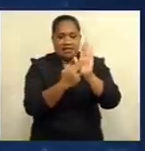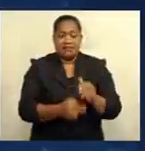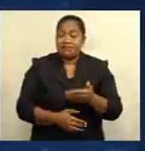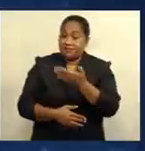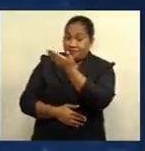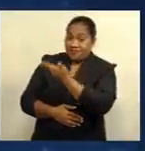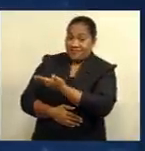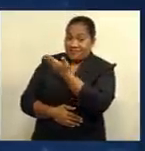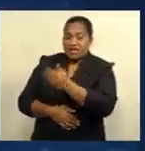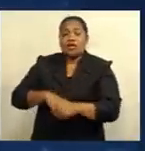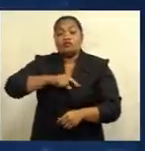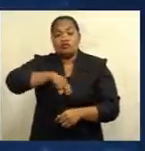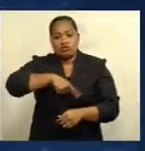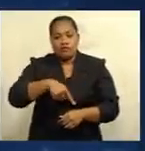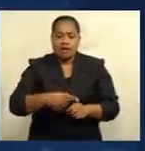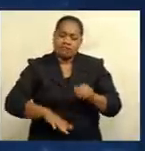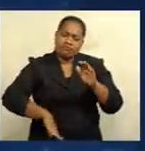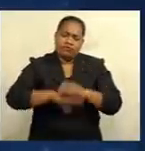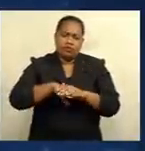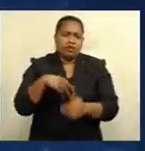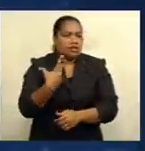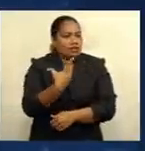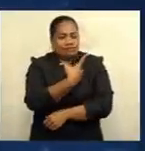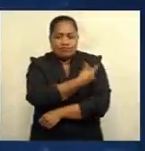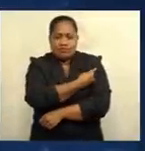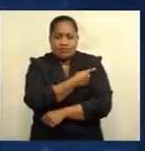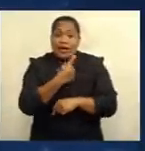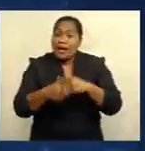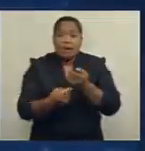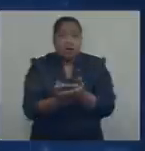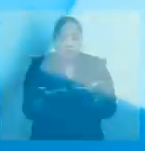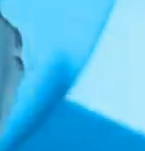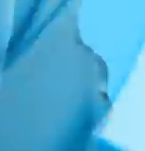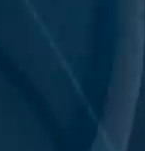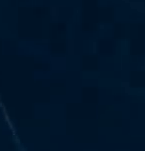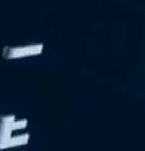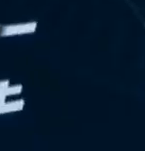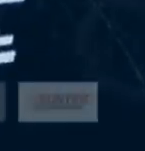of Suva is fully vaccinated. Have you got your jabs yet?